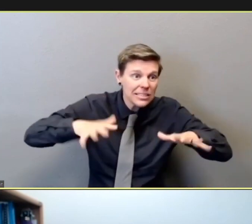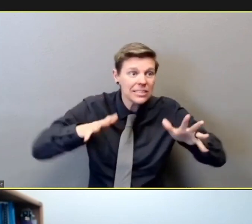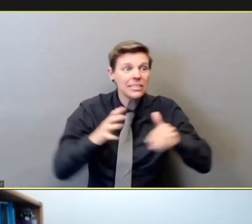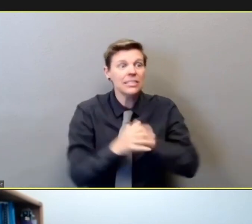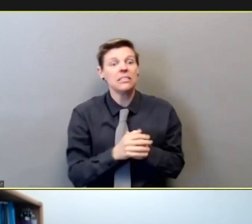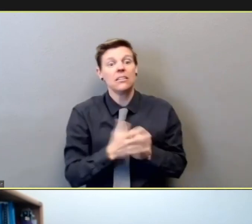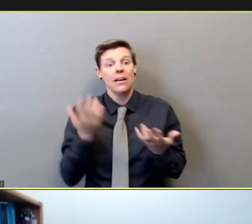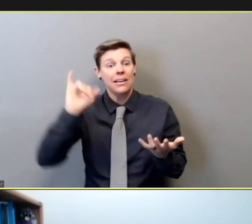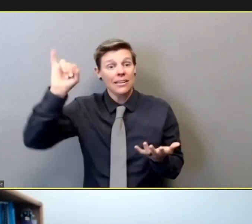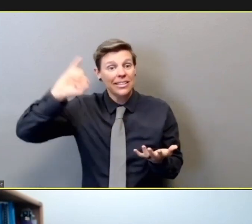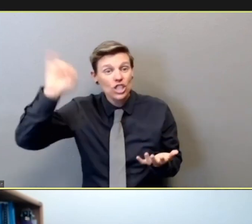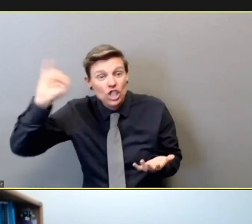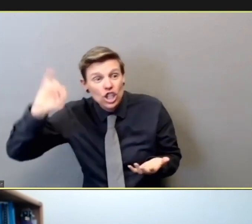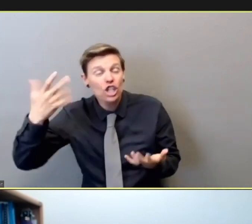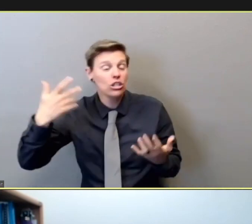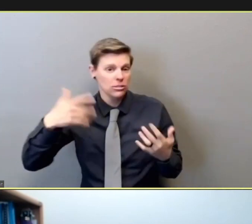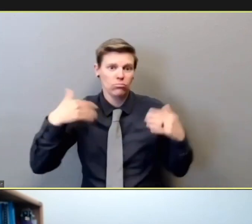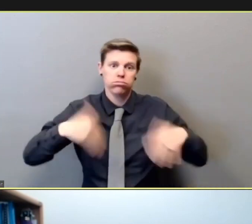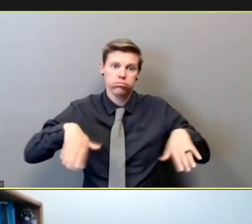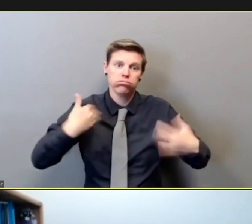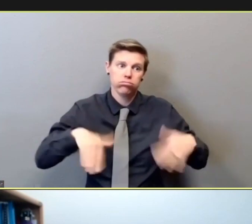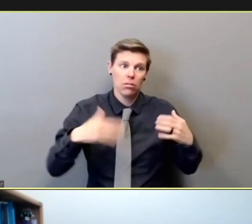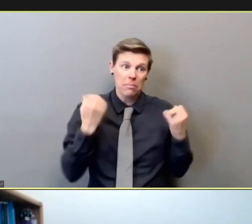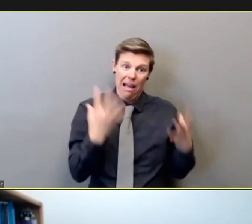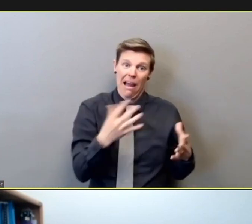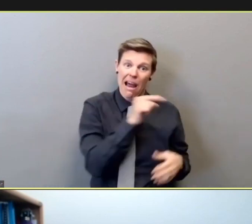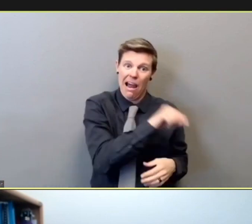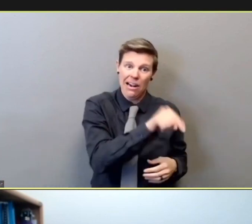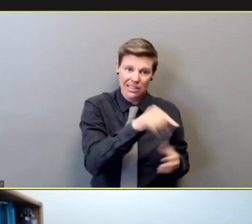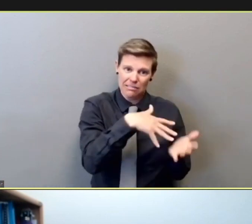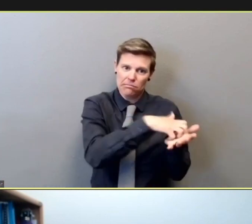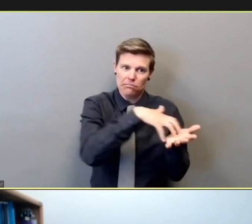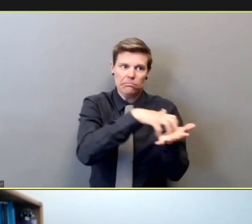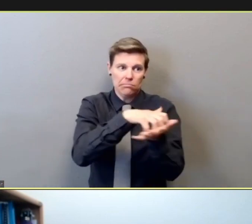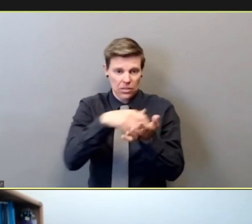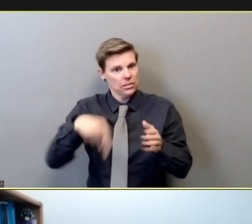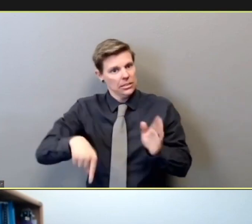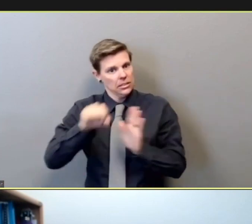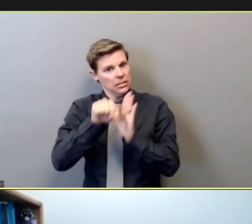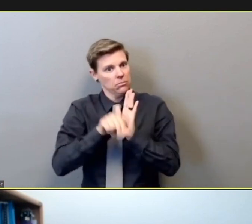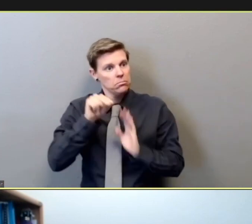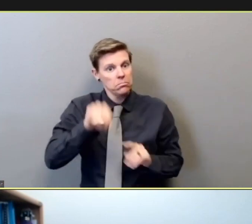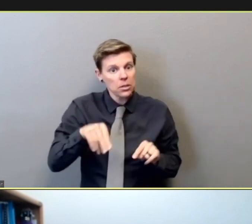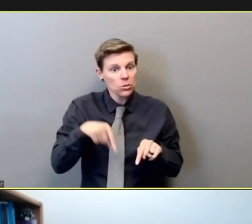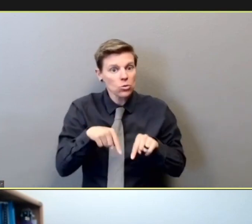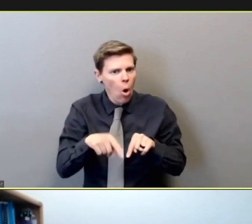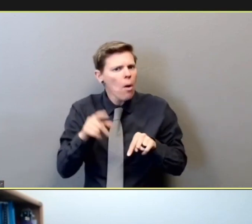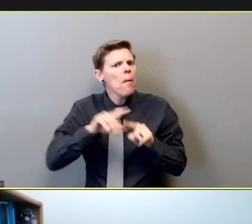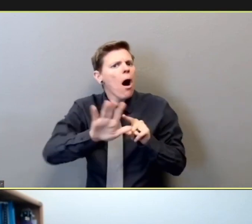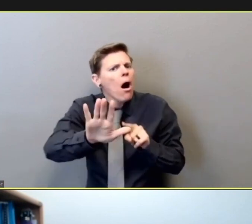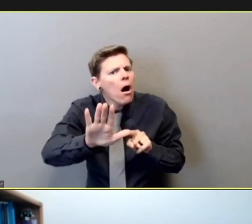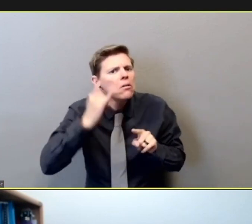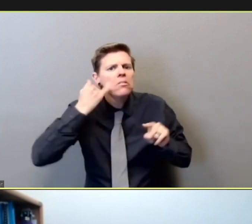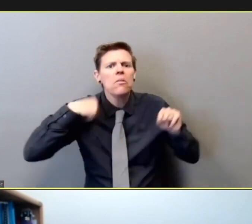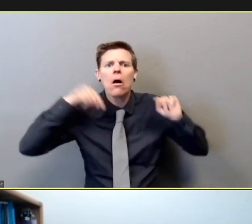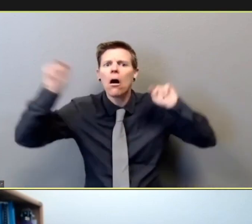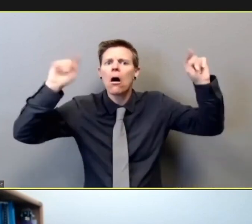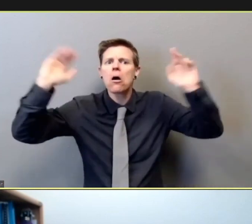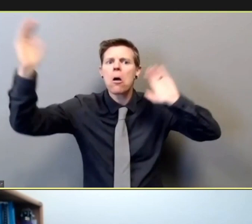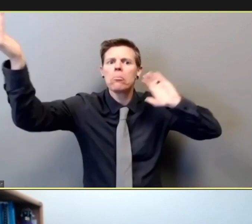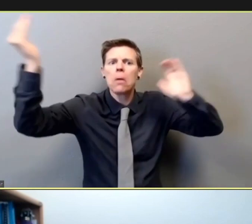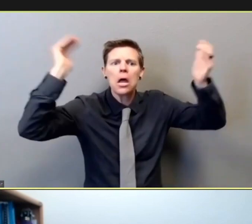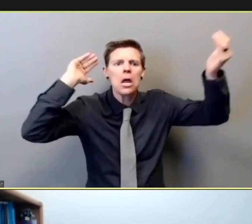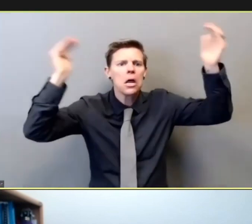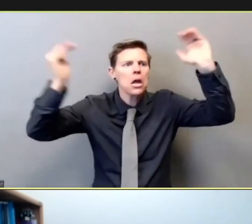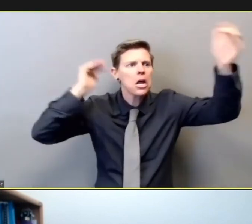look overall at our SVI as a state compared to other states, we rank really high on social vulnerability.